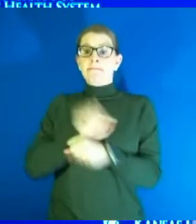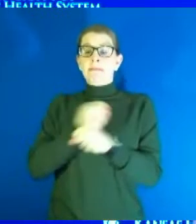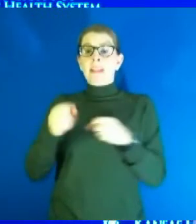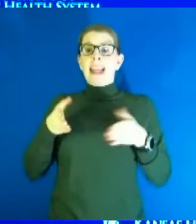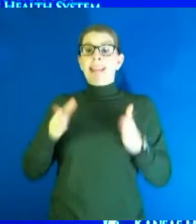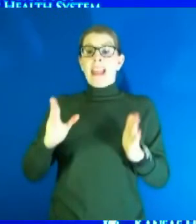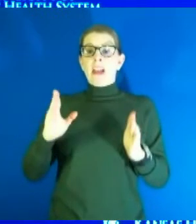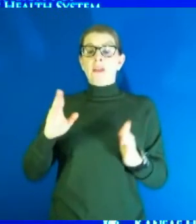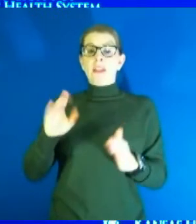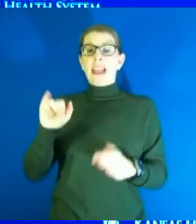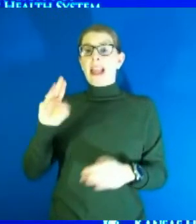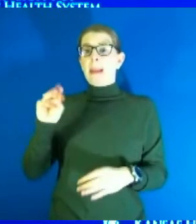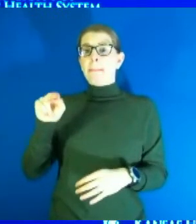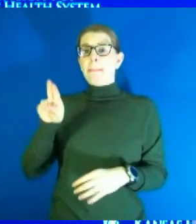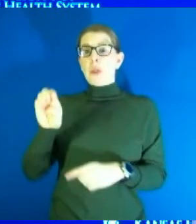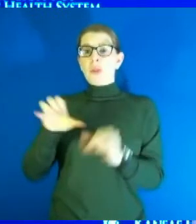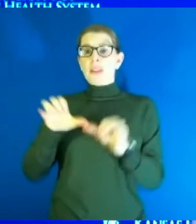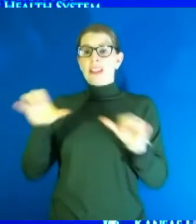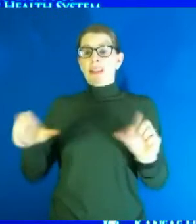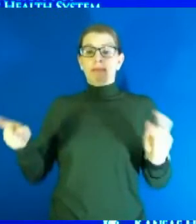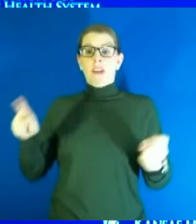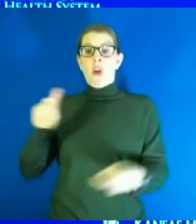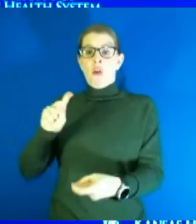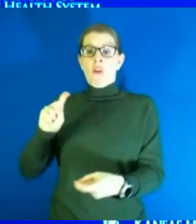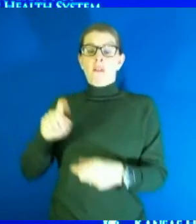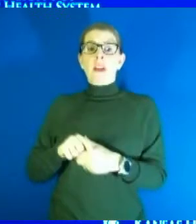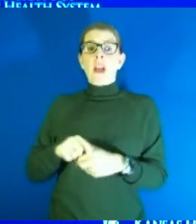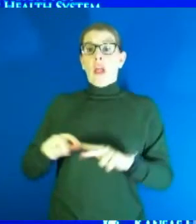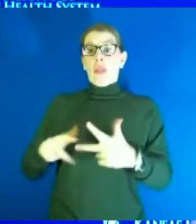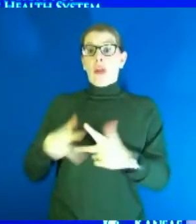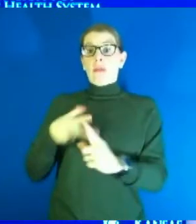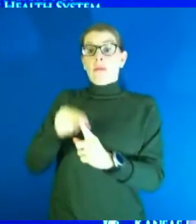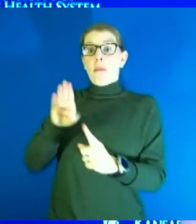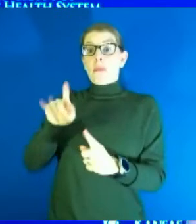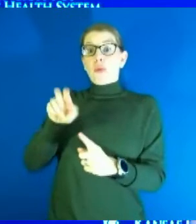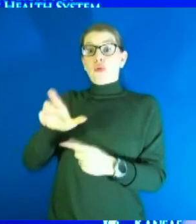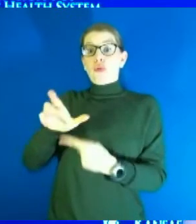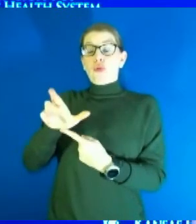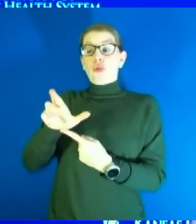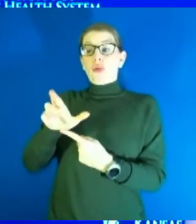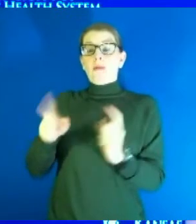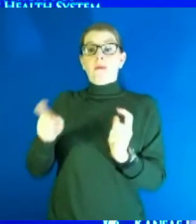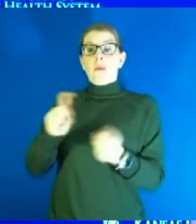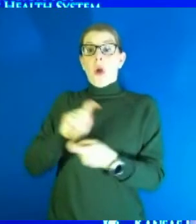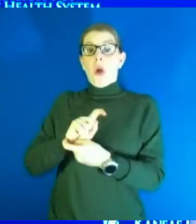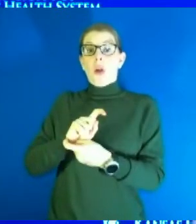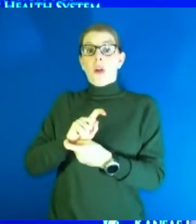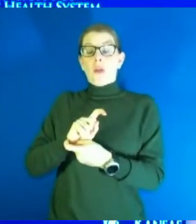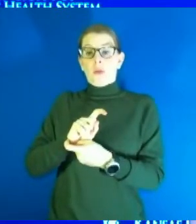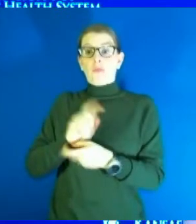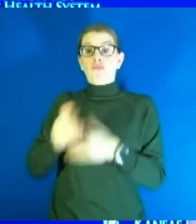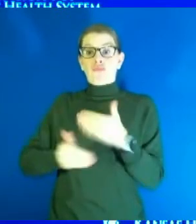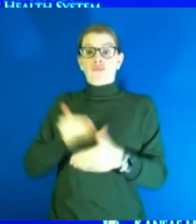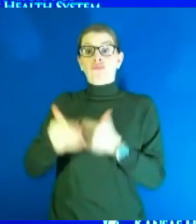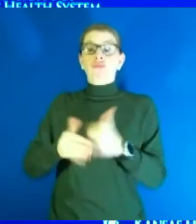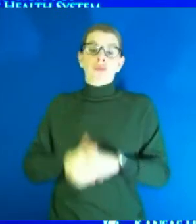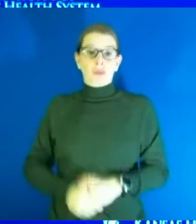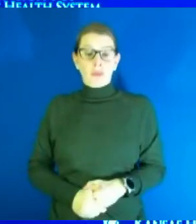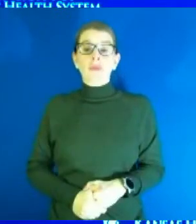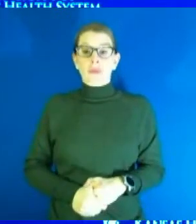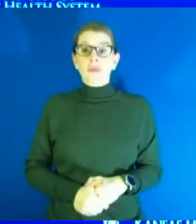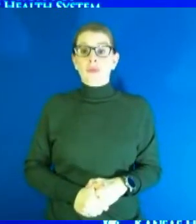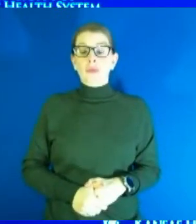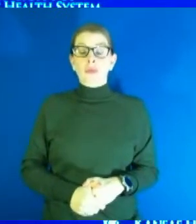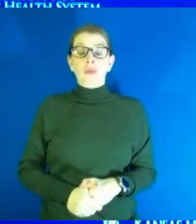to continue to evolve. And then when you get that 3rd dose, that booster dose, that evolved immune process then is boosted by that. But